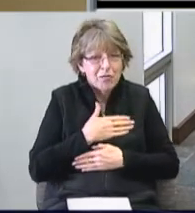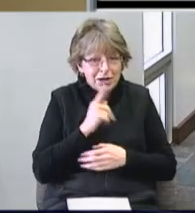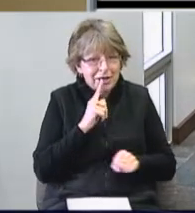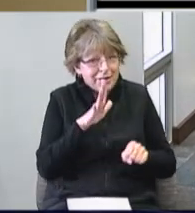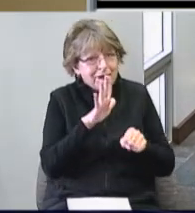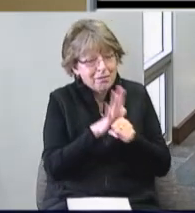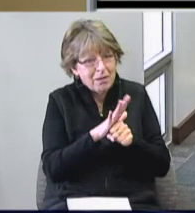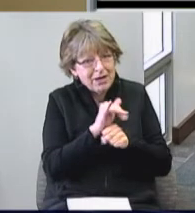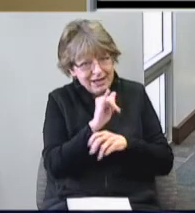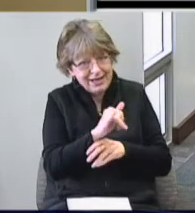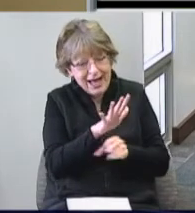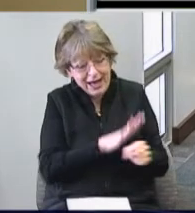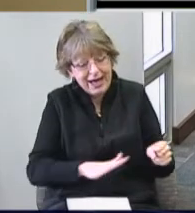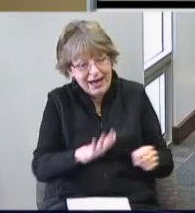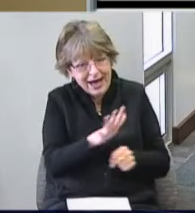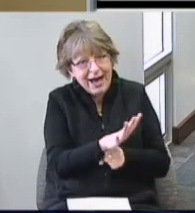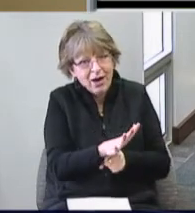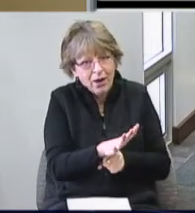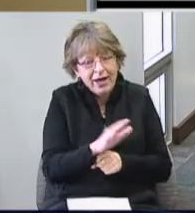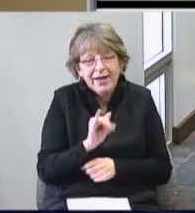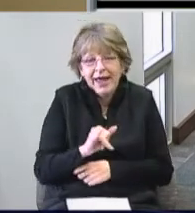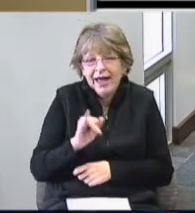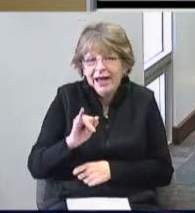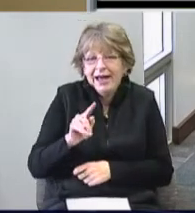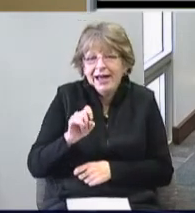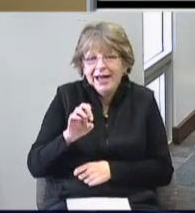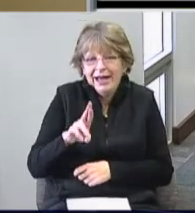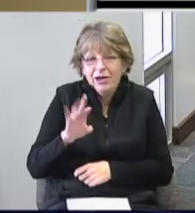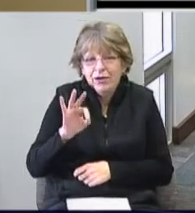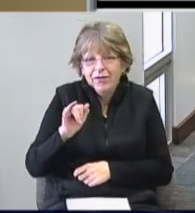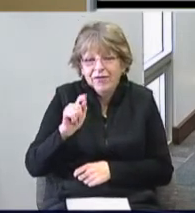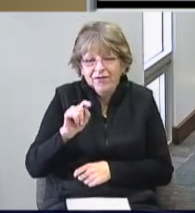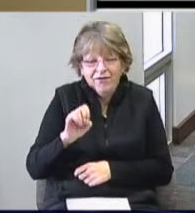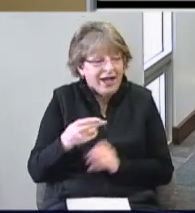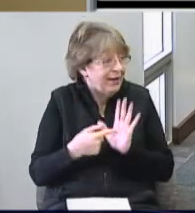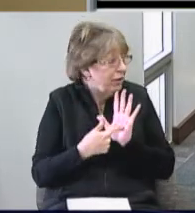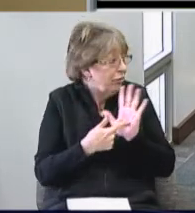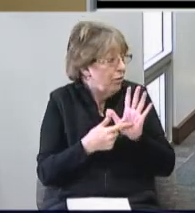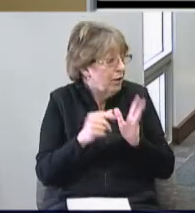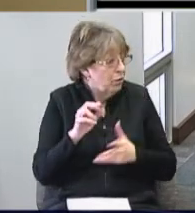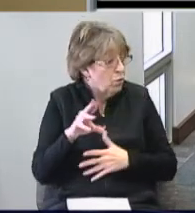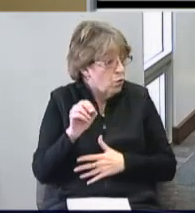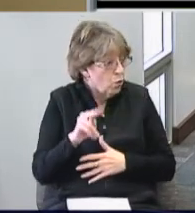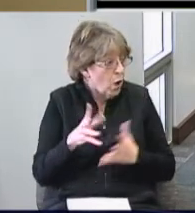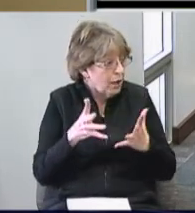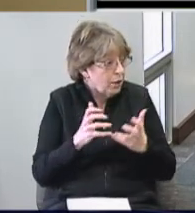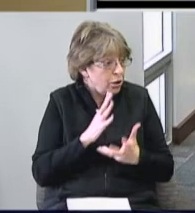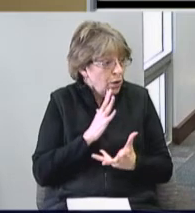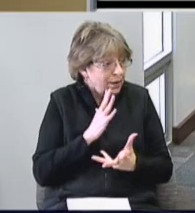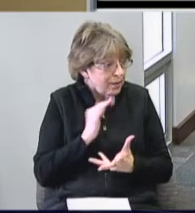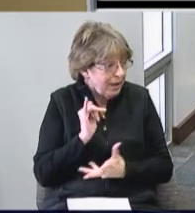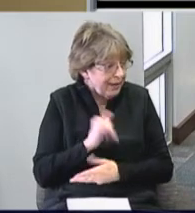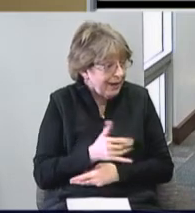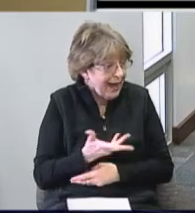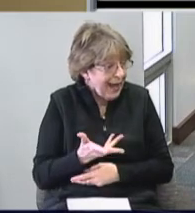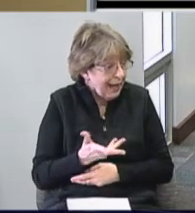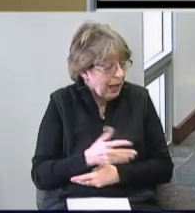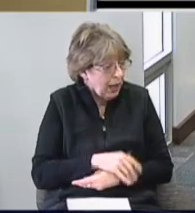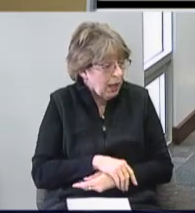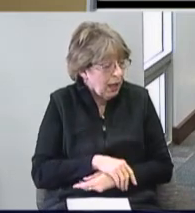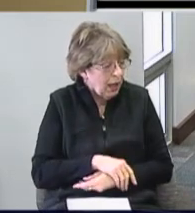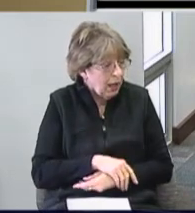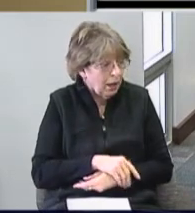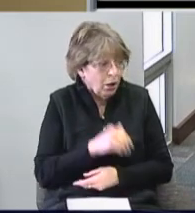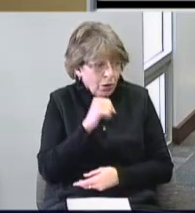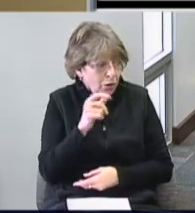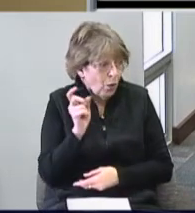corridor that the Interfaith has put together. Ron, did you want to speak about the project at all? You